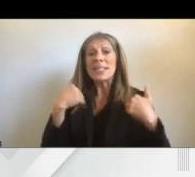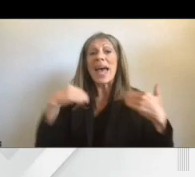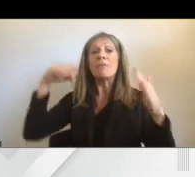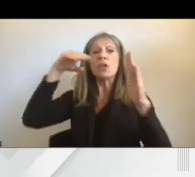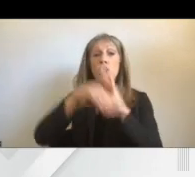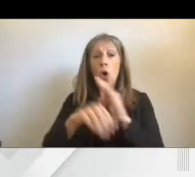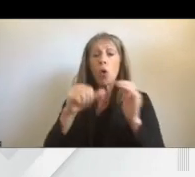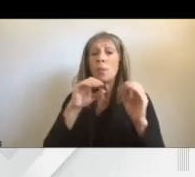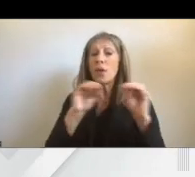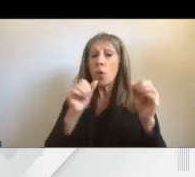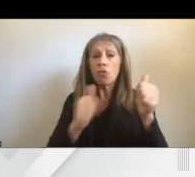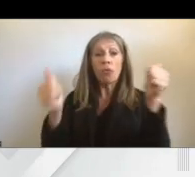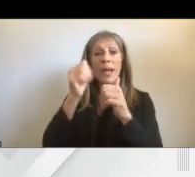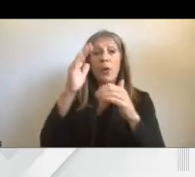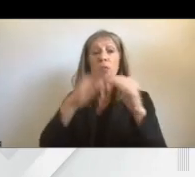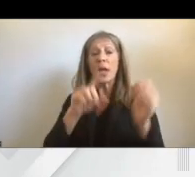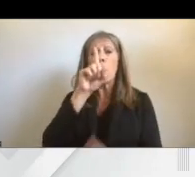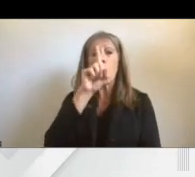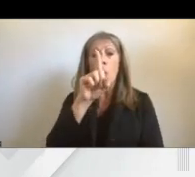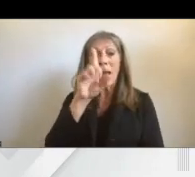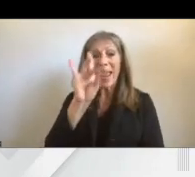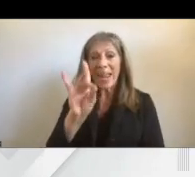no greater than 8.3%.